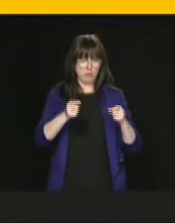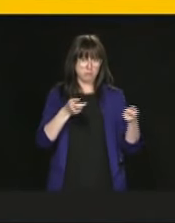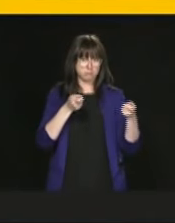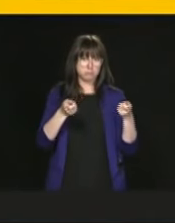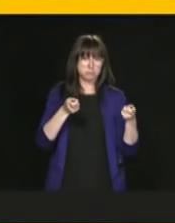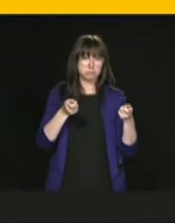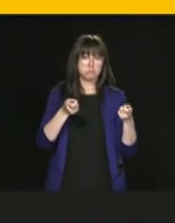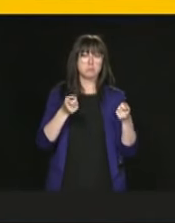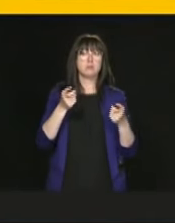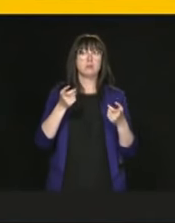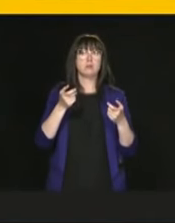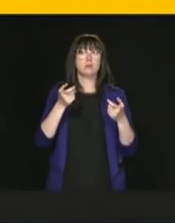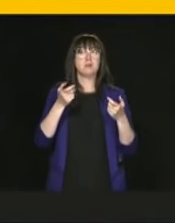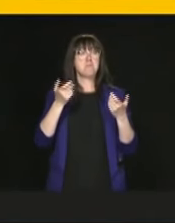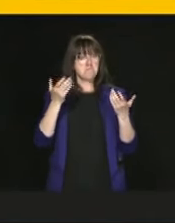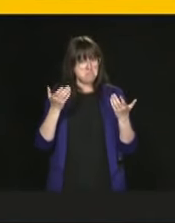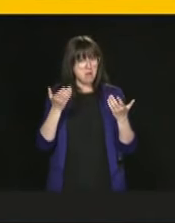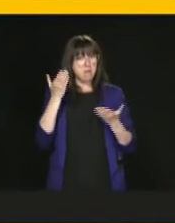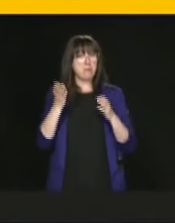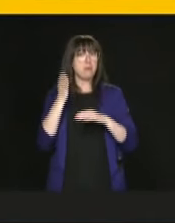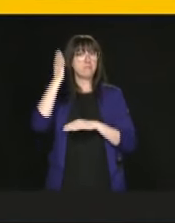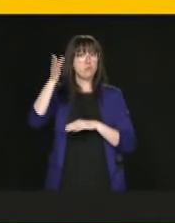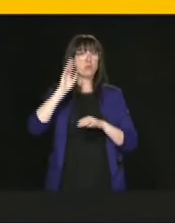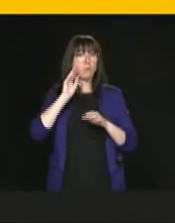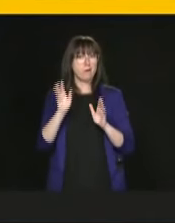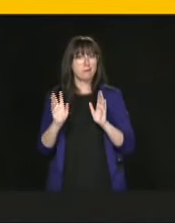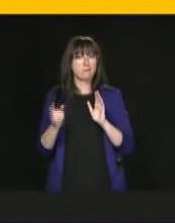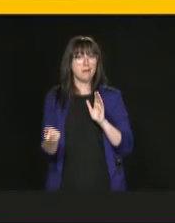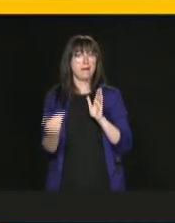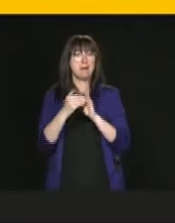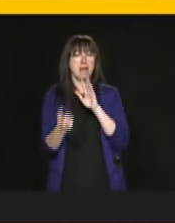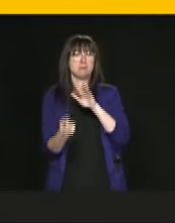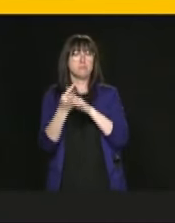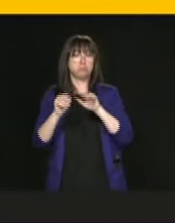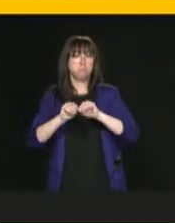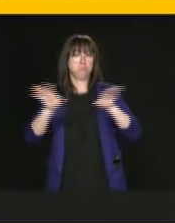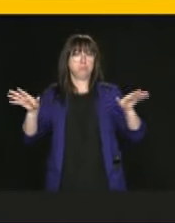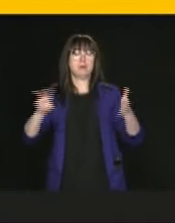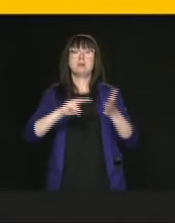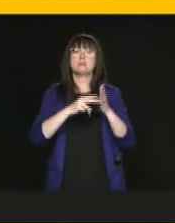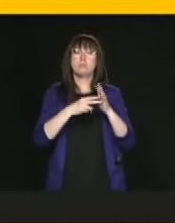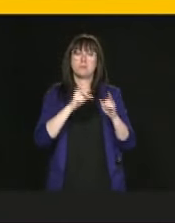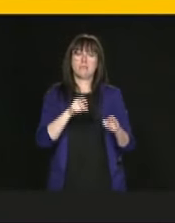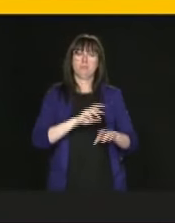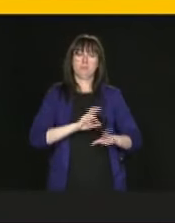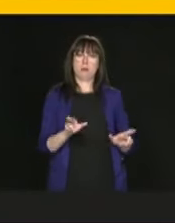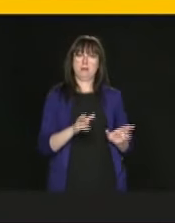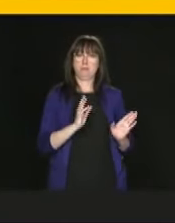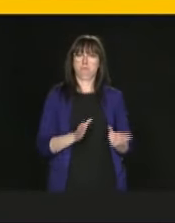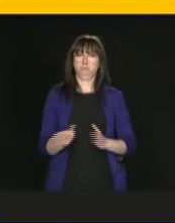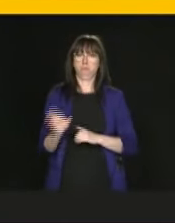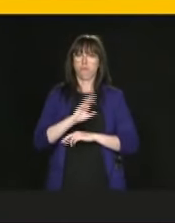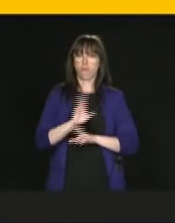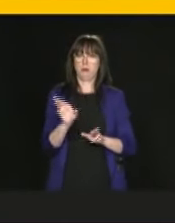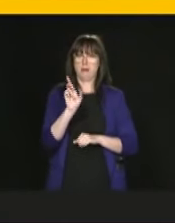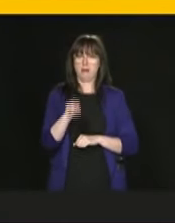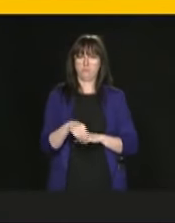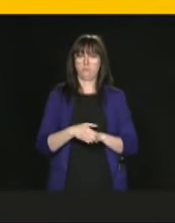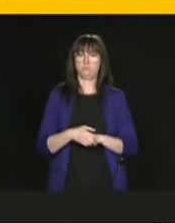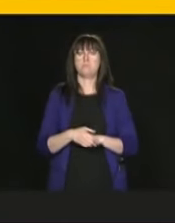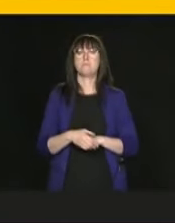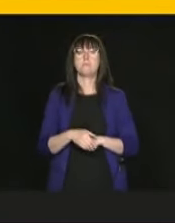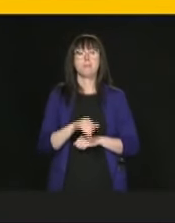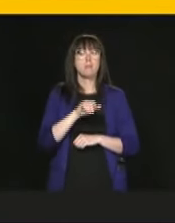of prepare for it by upping the capacity itself. If you expend a lot of tests, reagents, swabs,